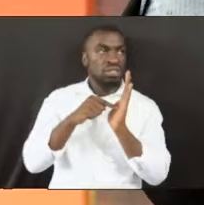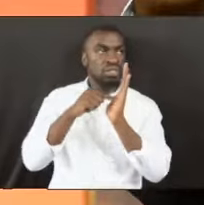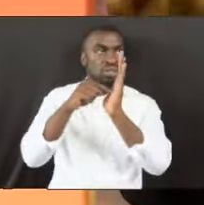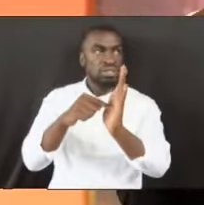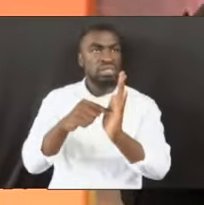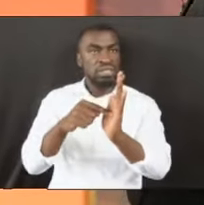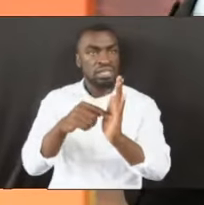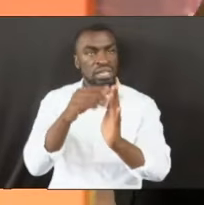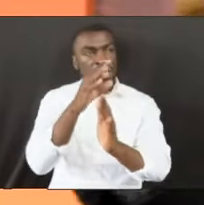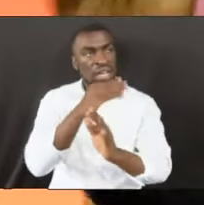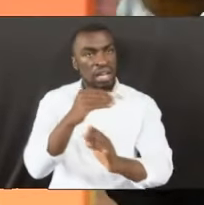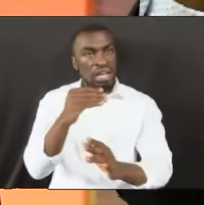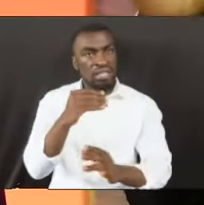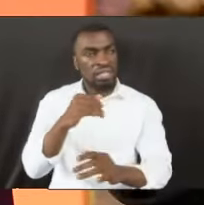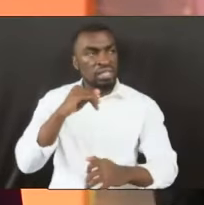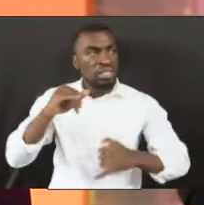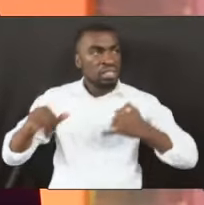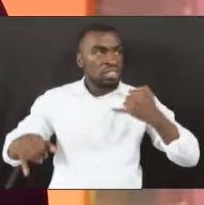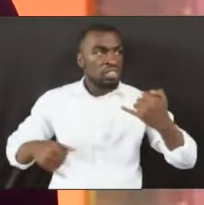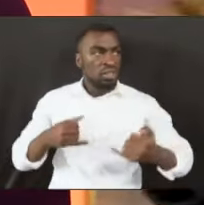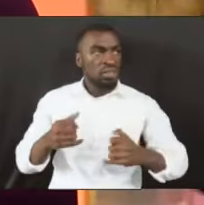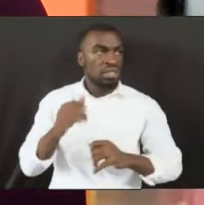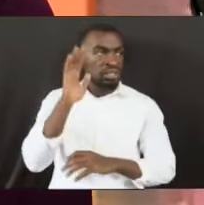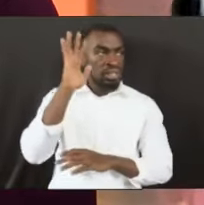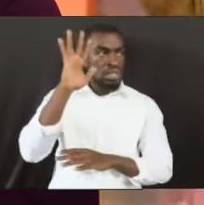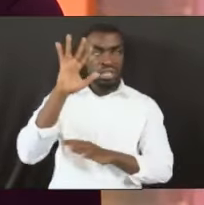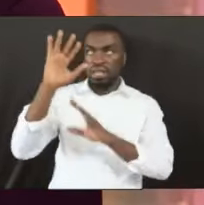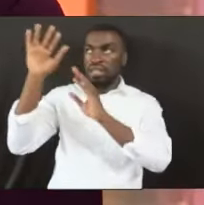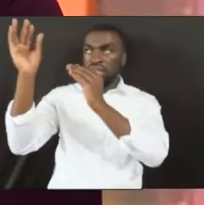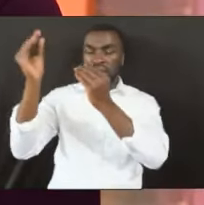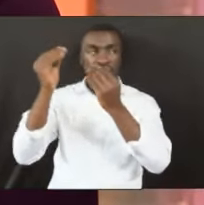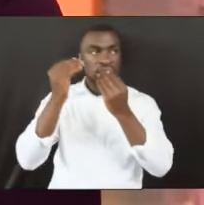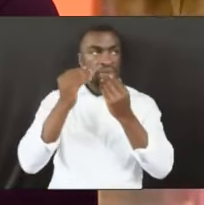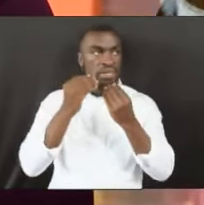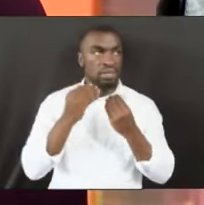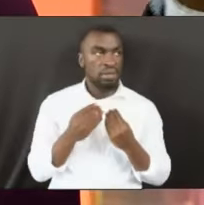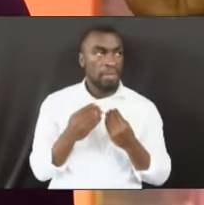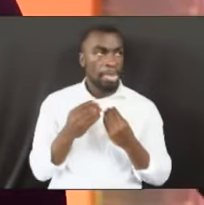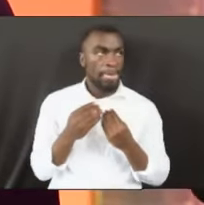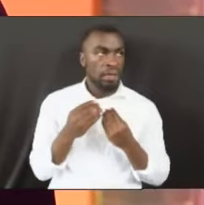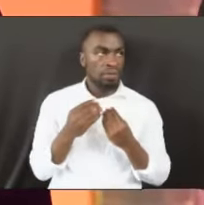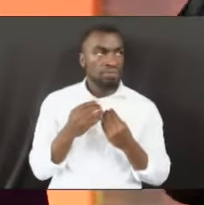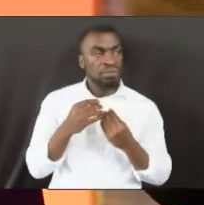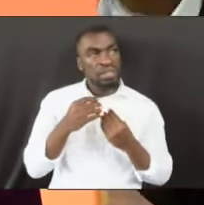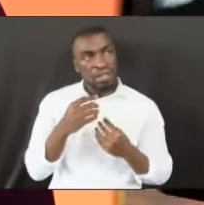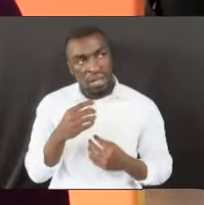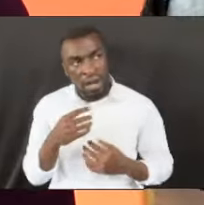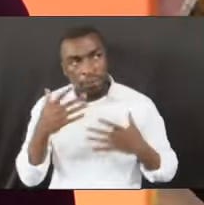Joy he bestows, and for